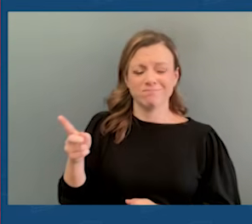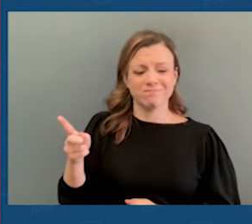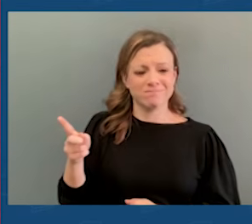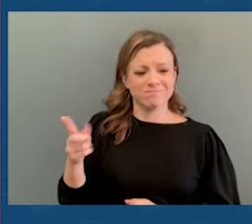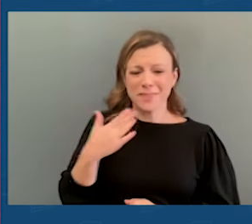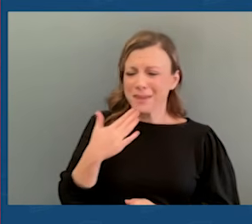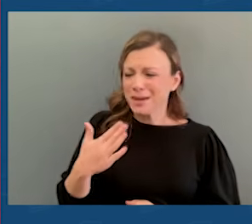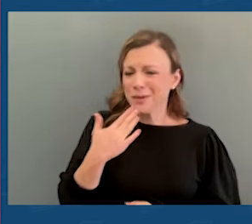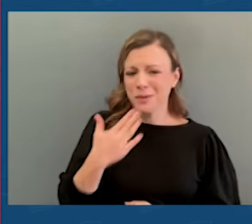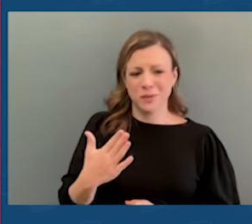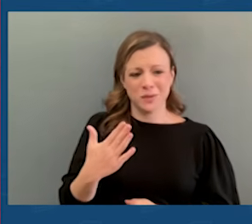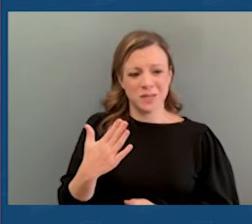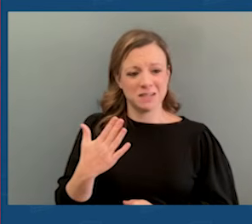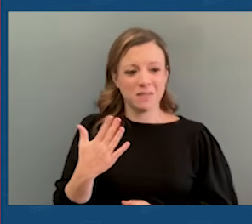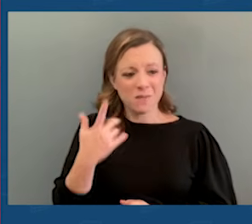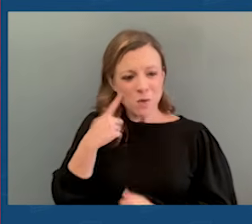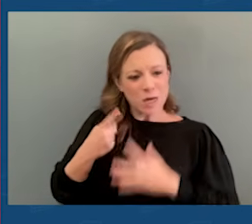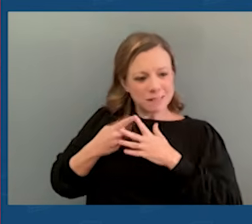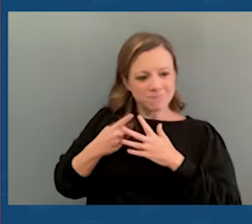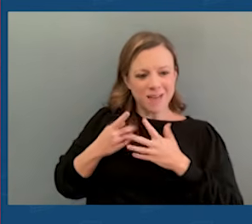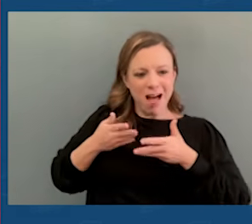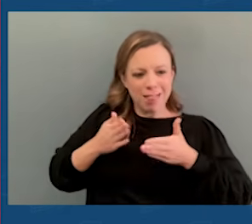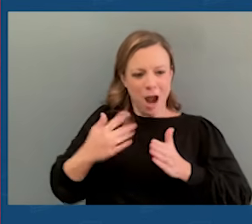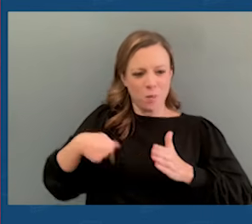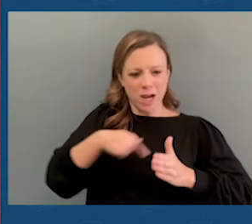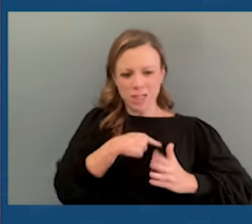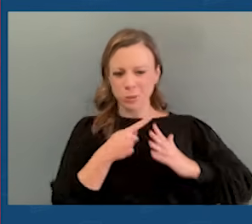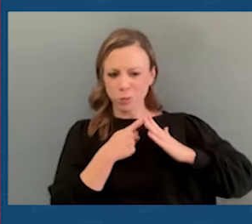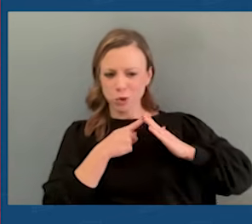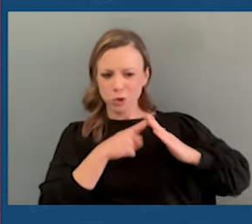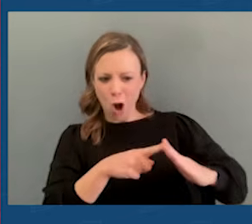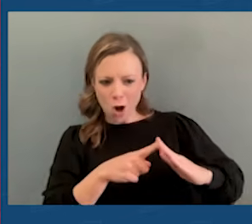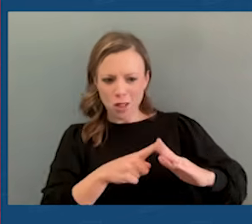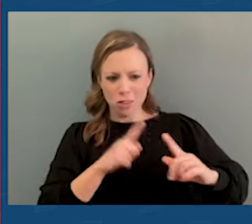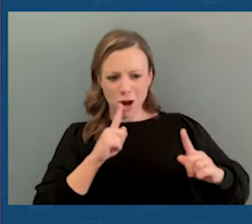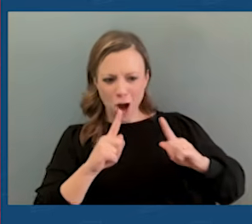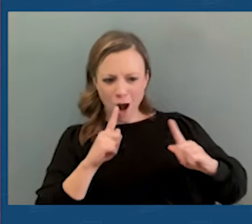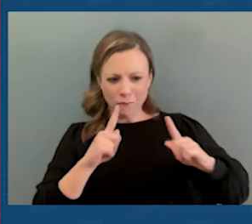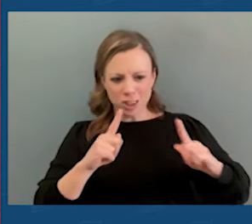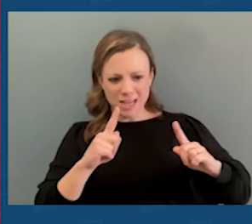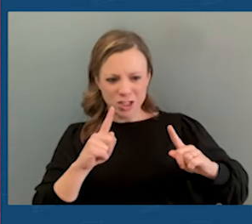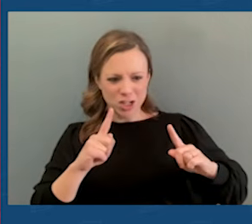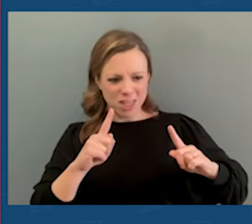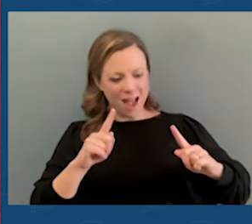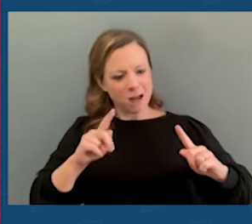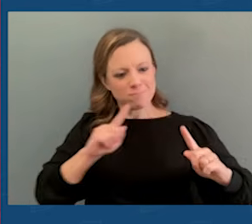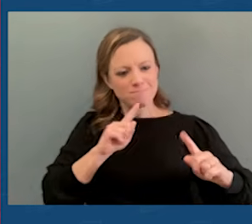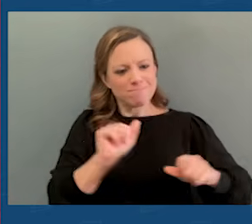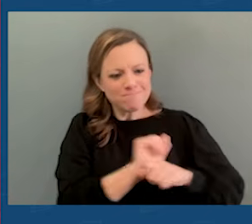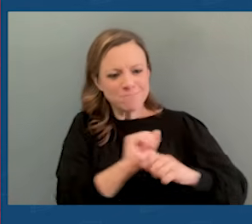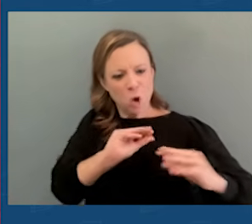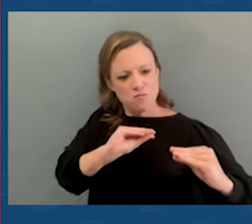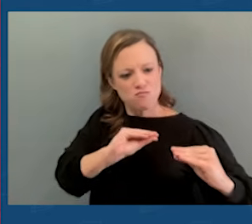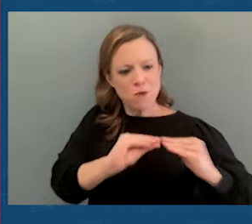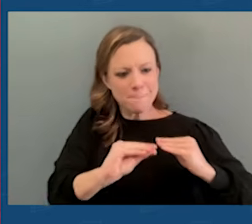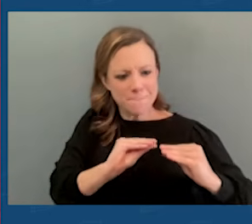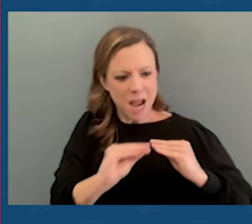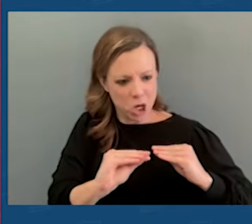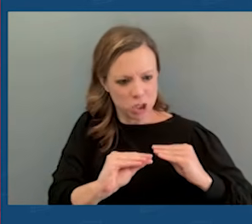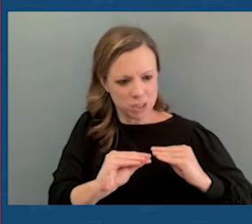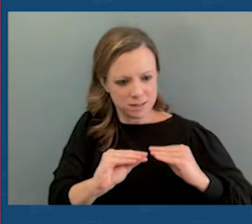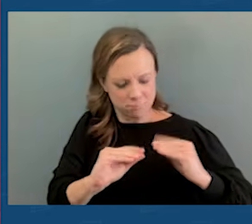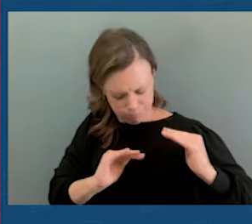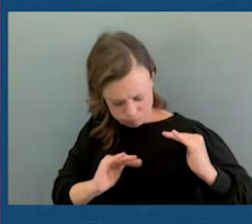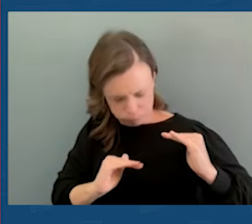to begin the conversations that repairs, that's what reparation is, repairs,